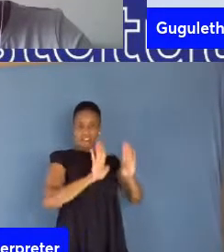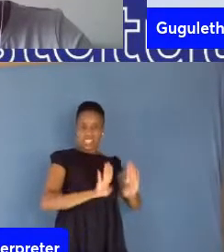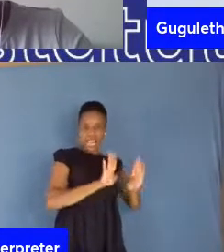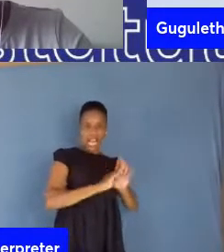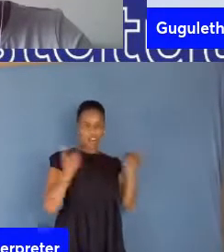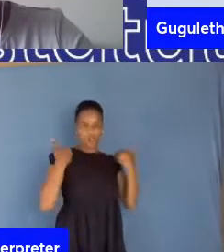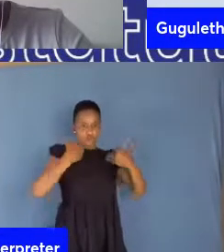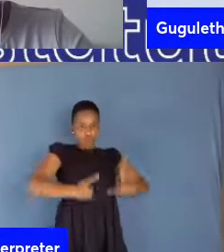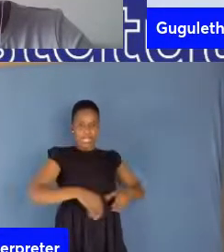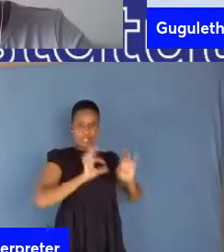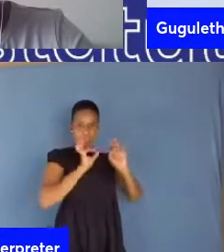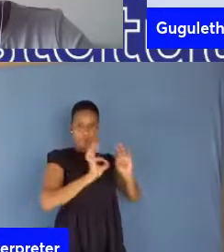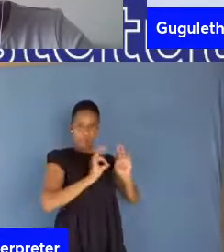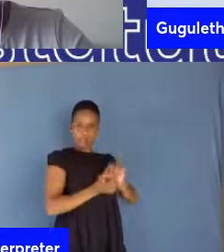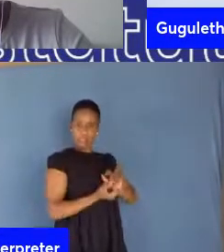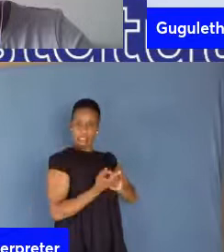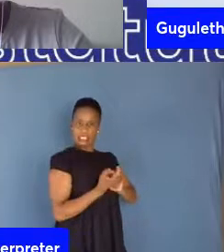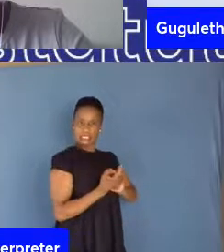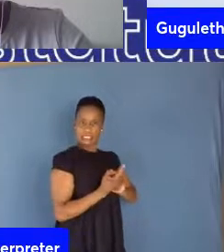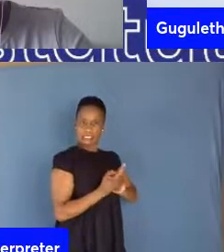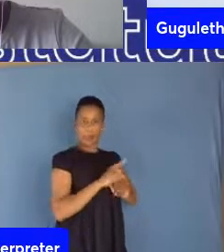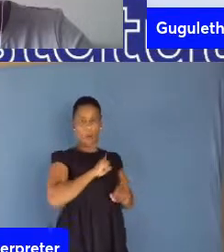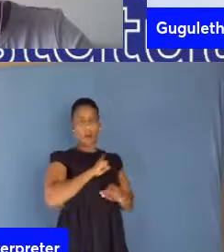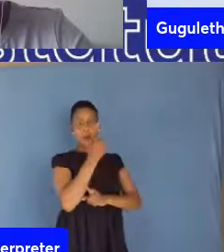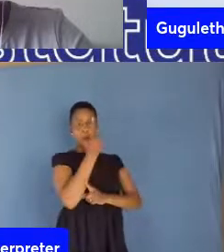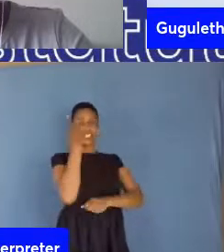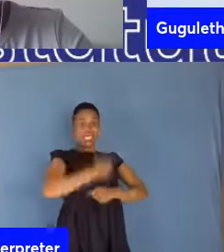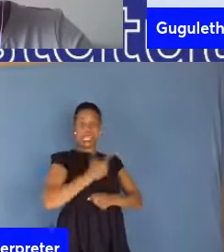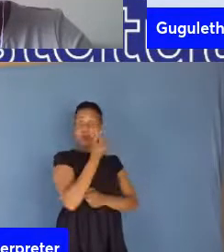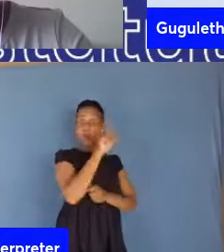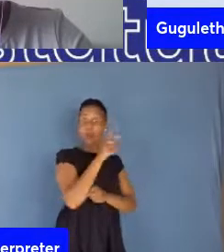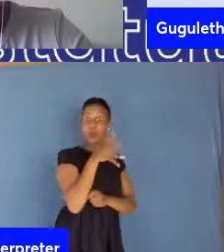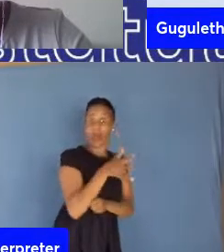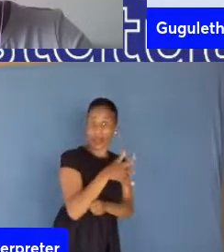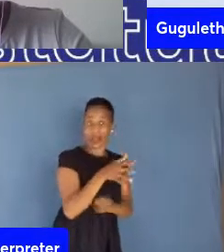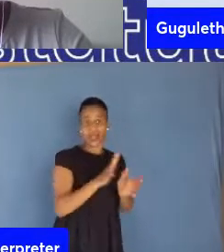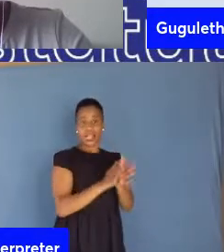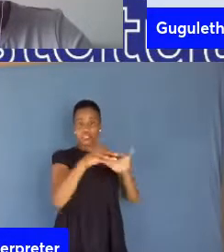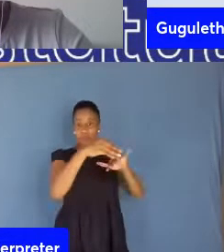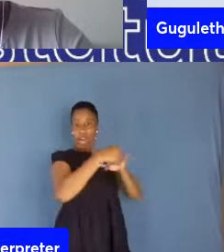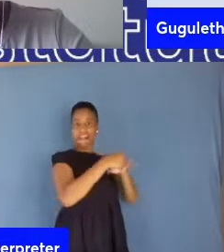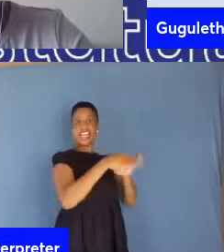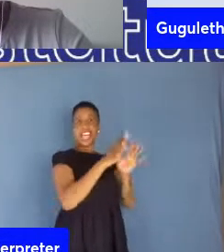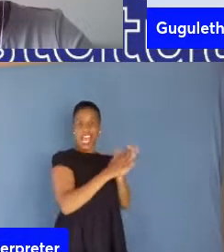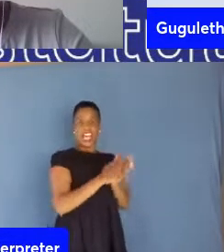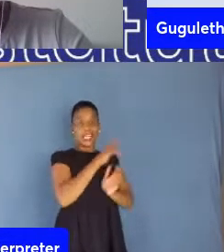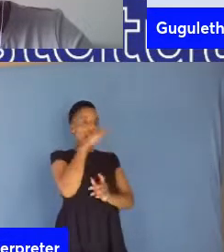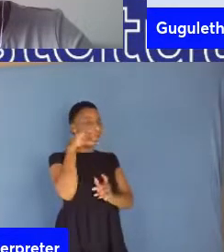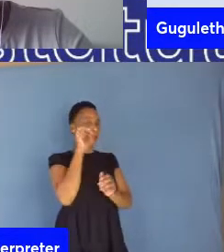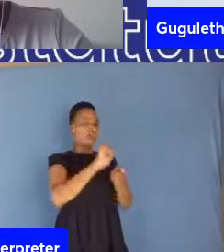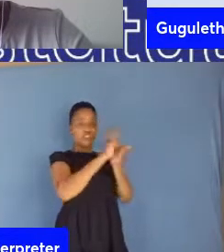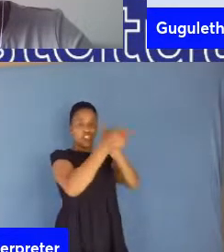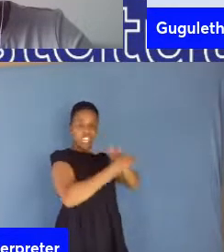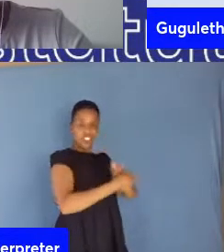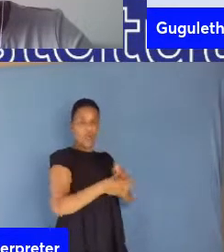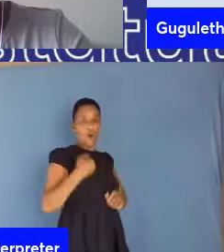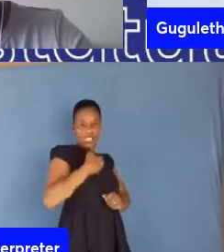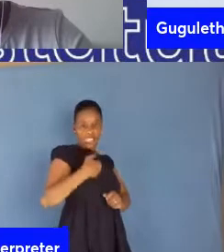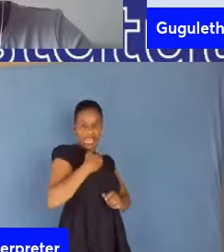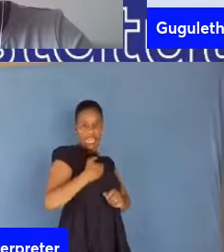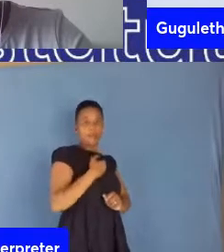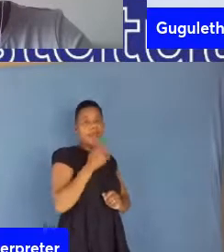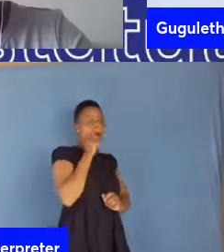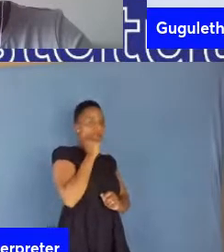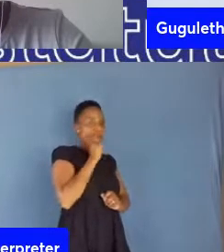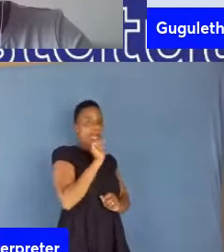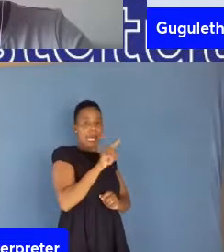day she's going to do what? She's going to get married and change her name into a surname of a man that she's going to marry.